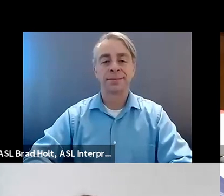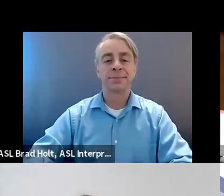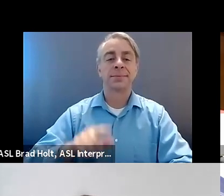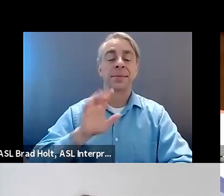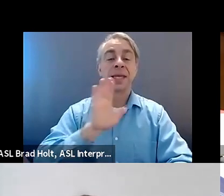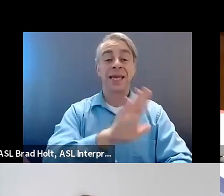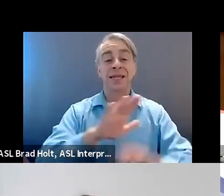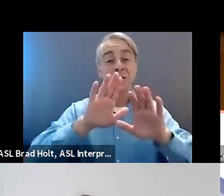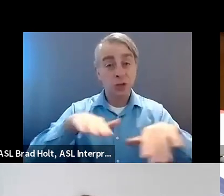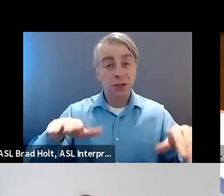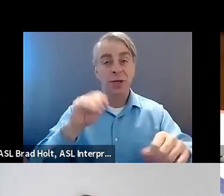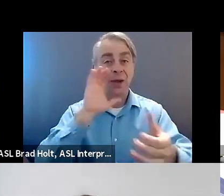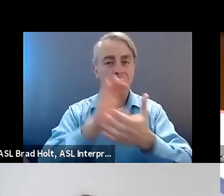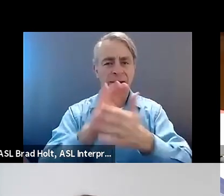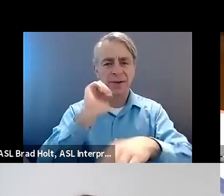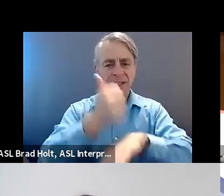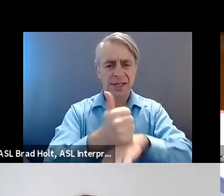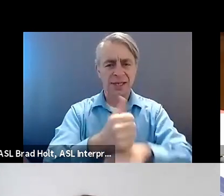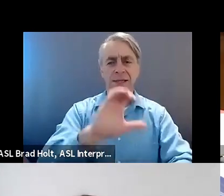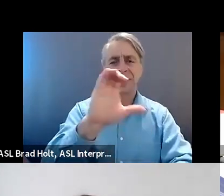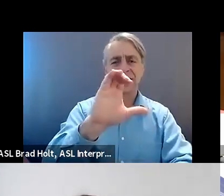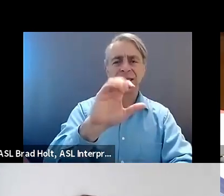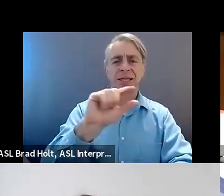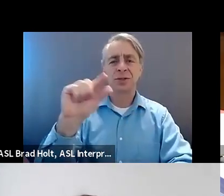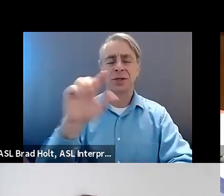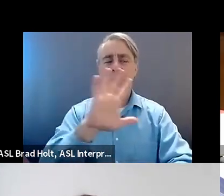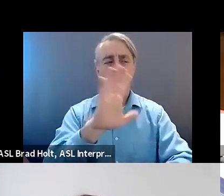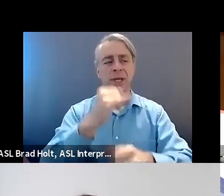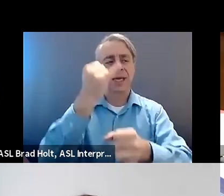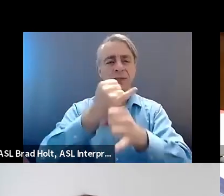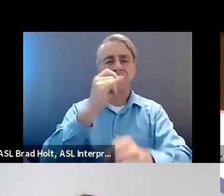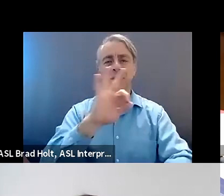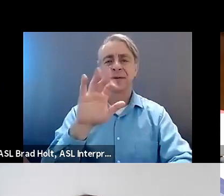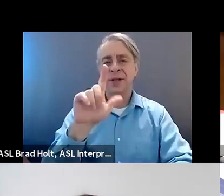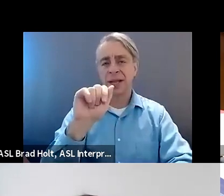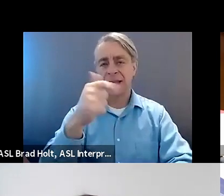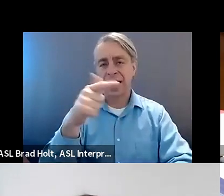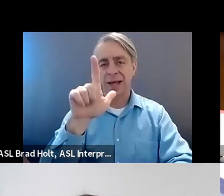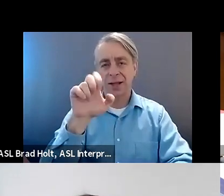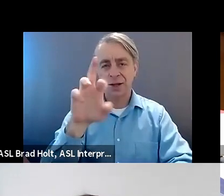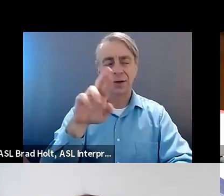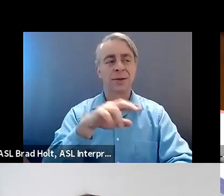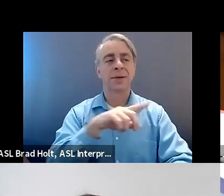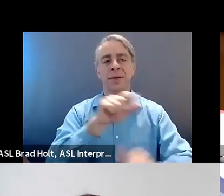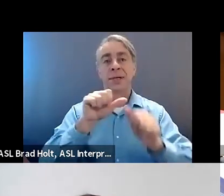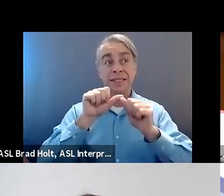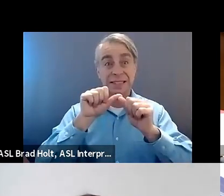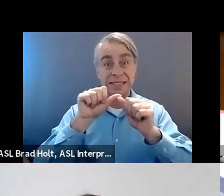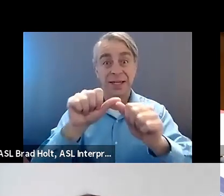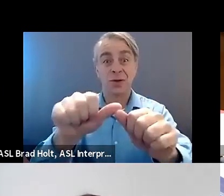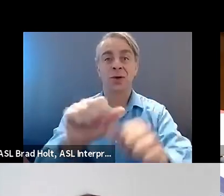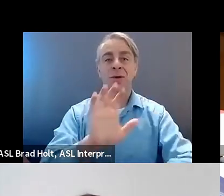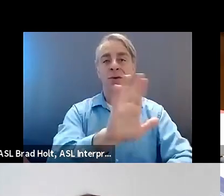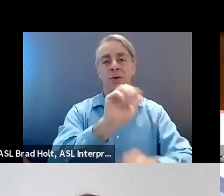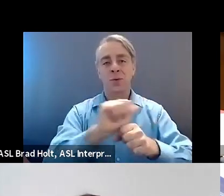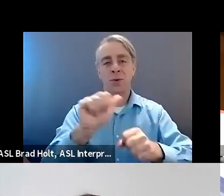it correctly, the CGs, I'm sure I'm mispronouncing it, the Institute and Library, to continue their parents' life work in the promotion